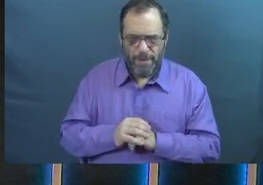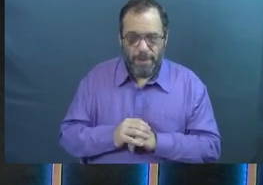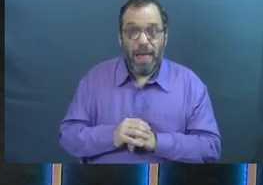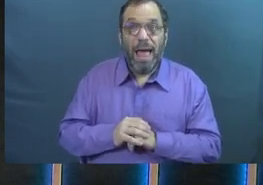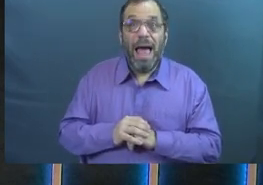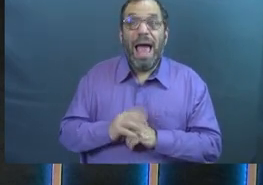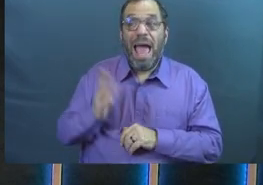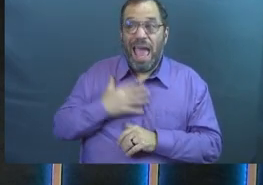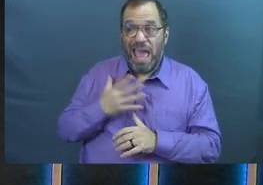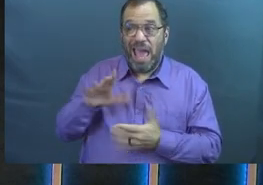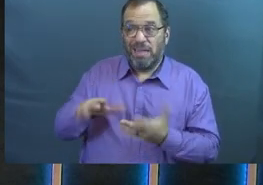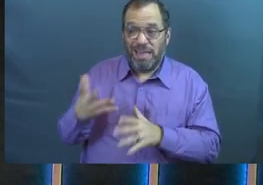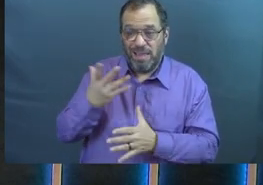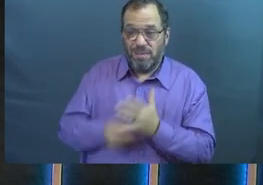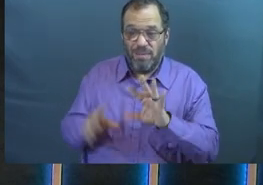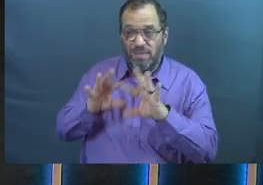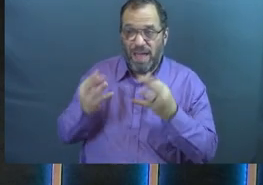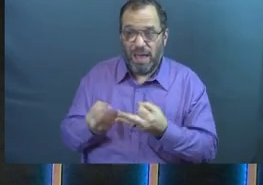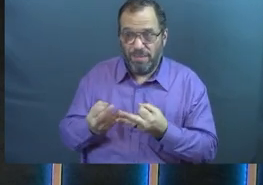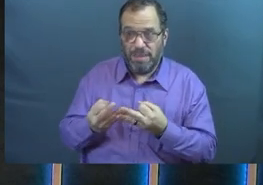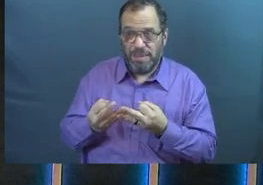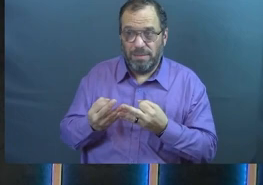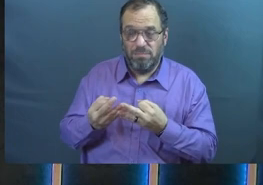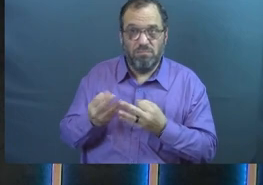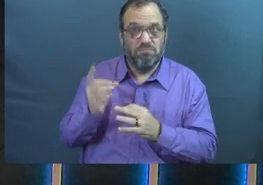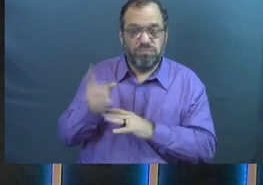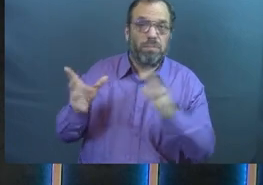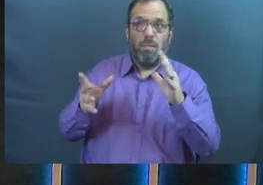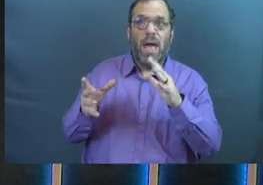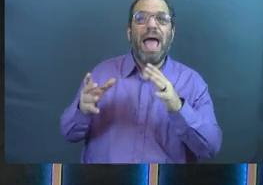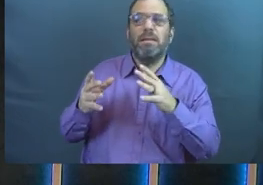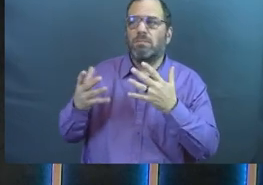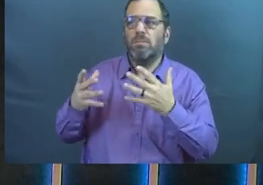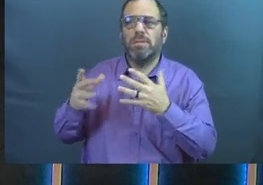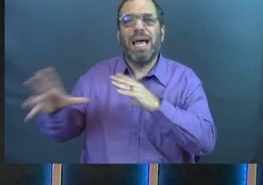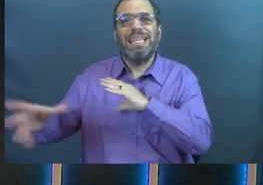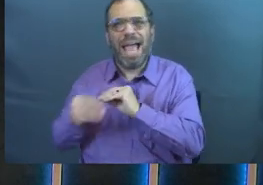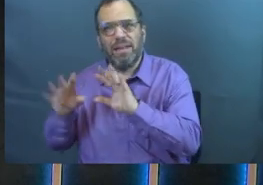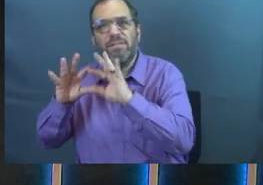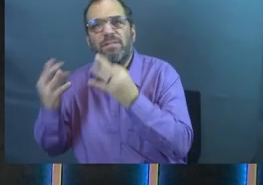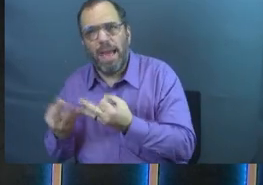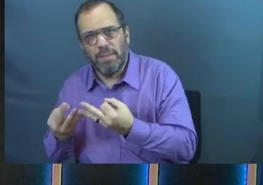And the death that we experienced in our family was sudden, extended family.